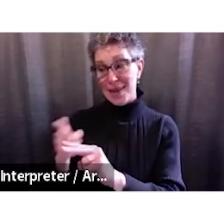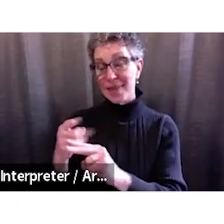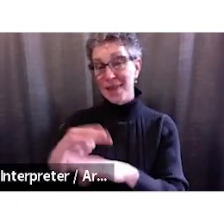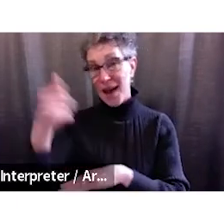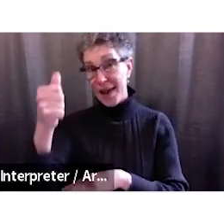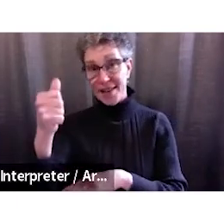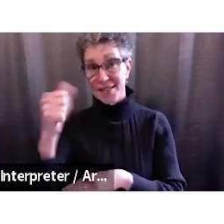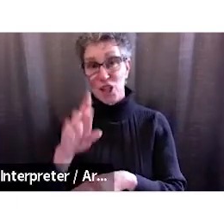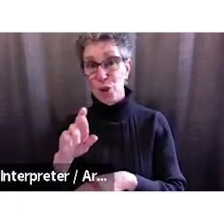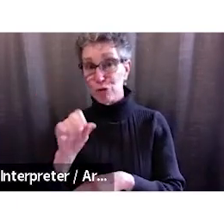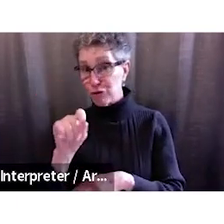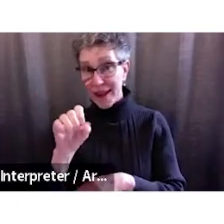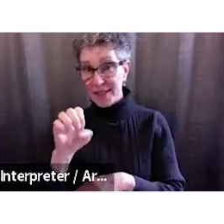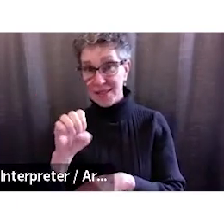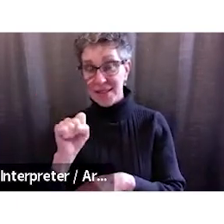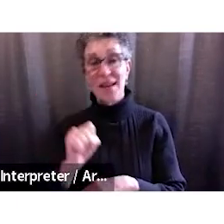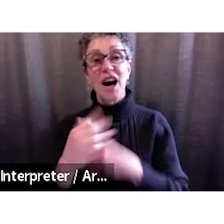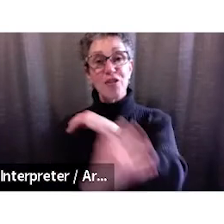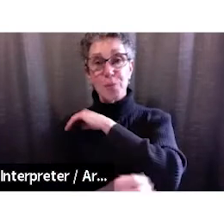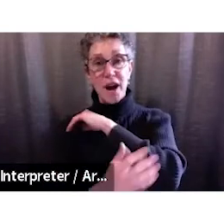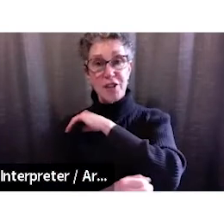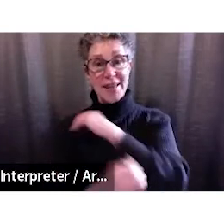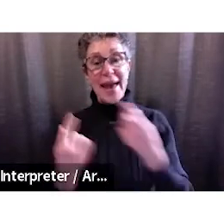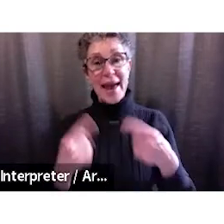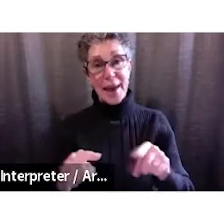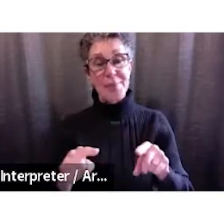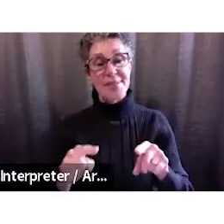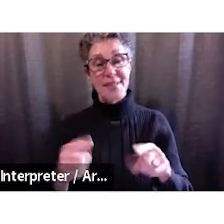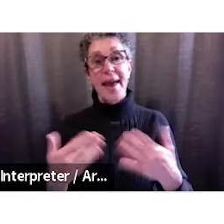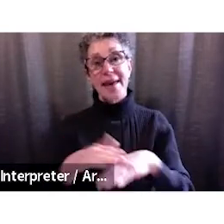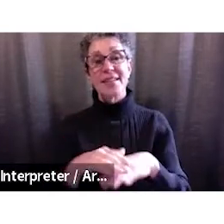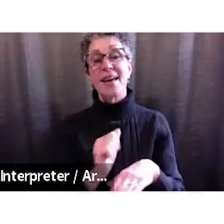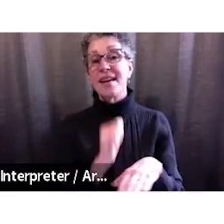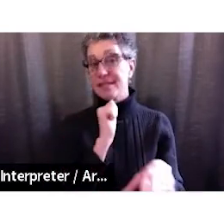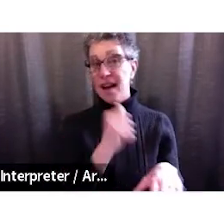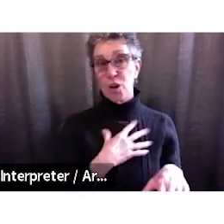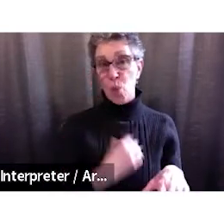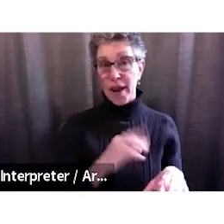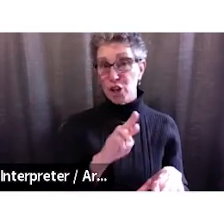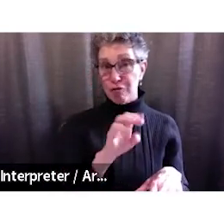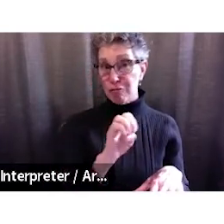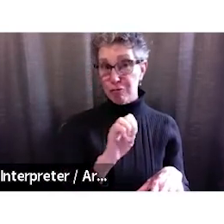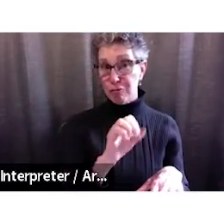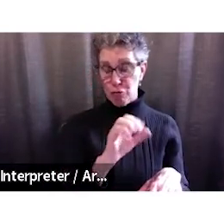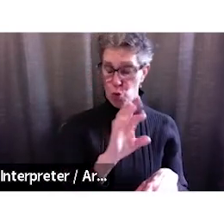rates of poverty occur at the intersection of non-white races and disability status. This